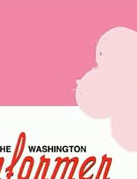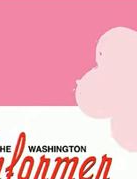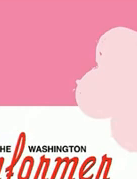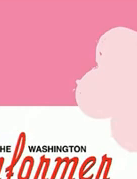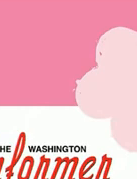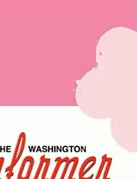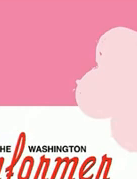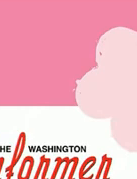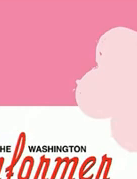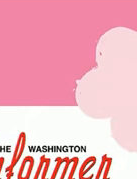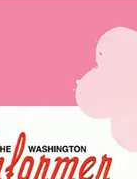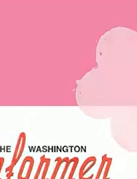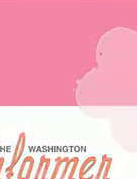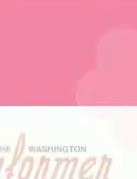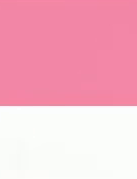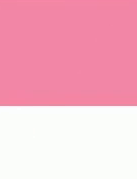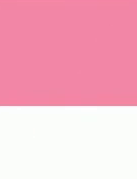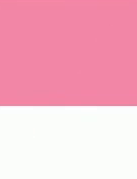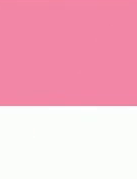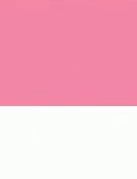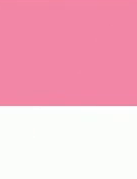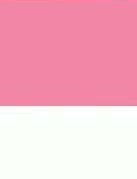Do you want to answer this, Jeff?